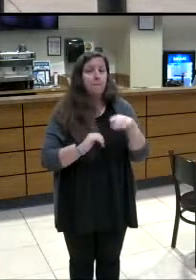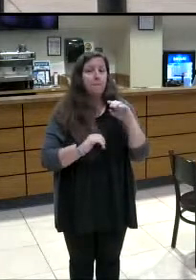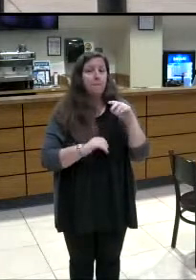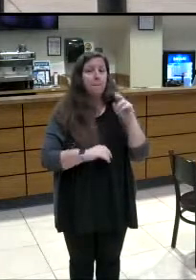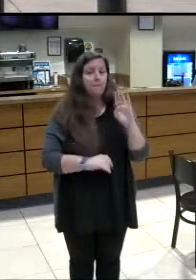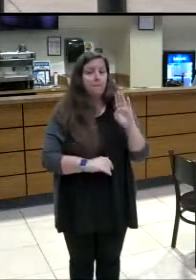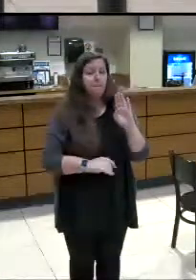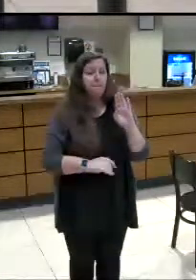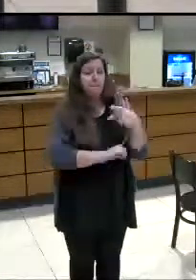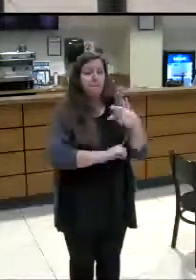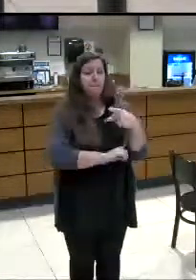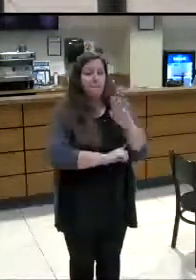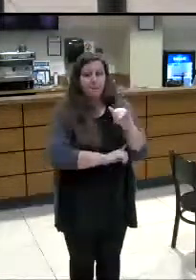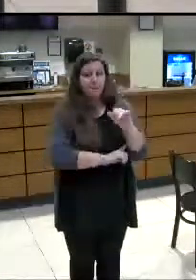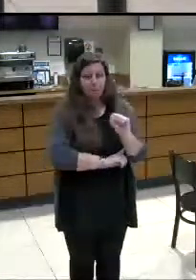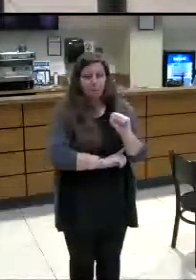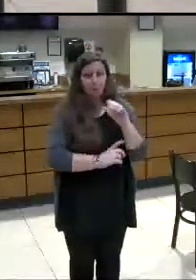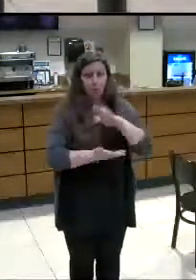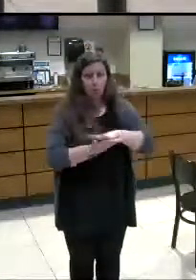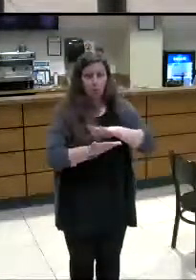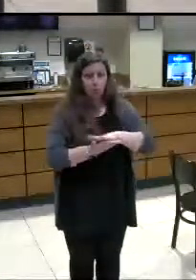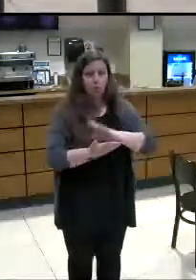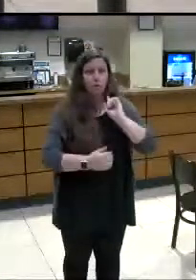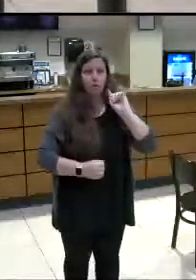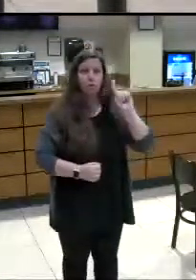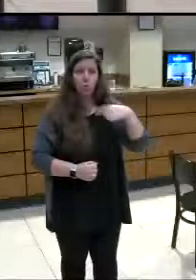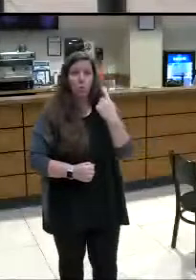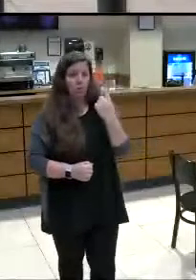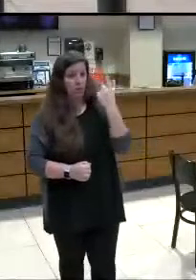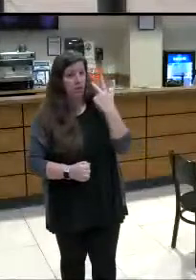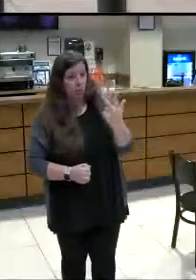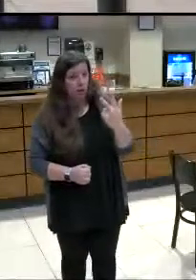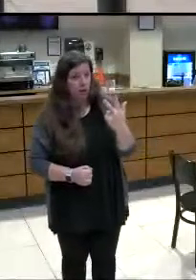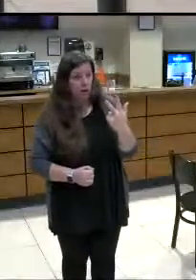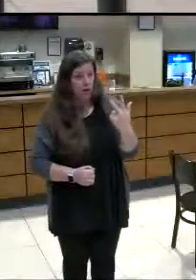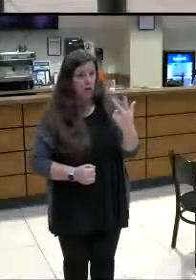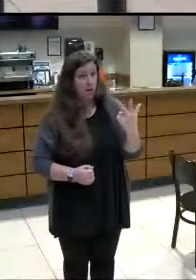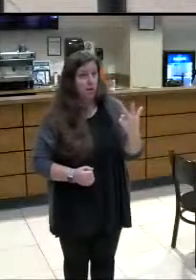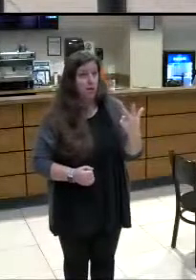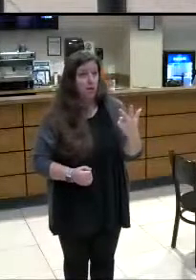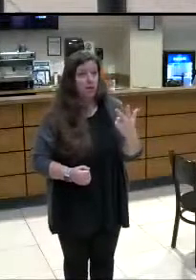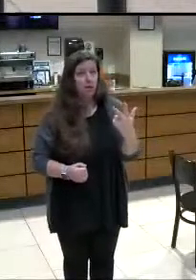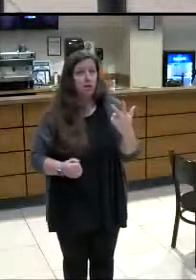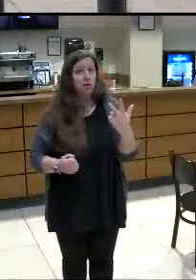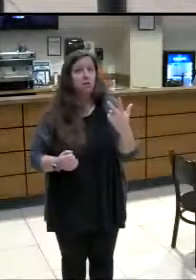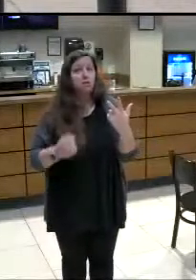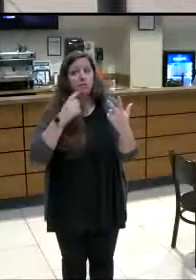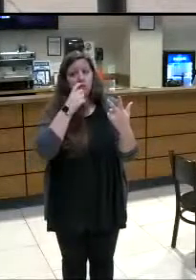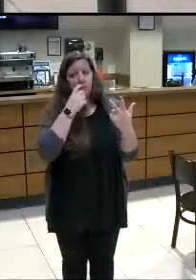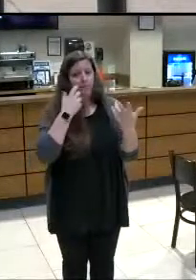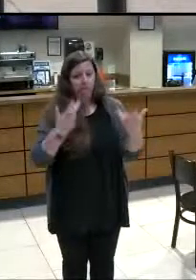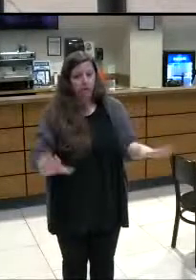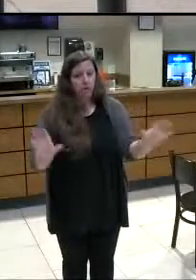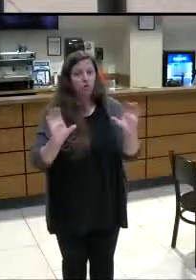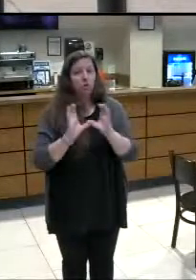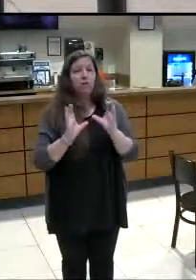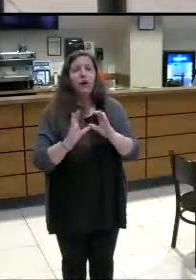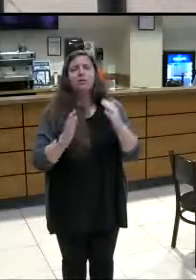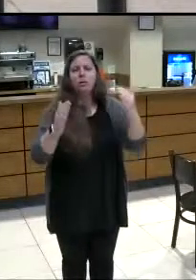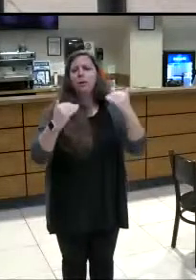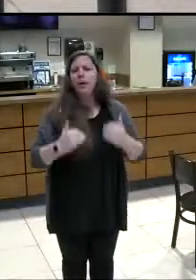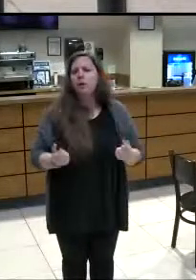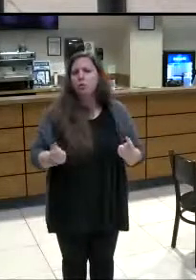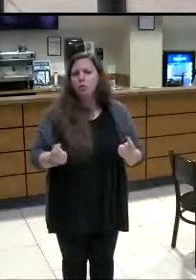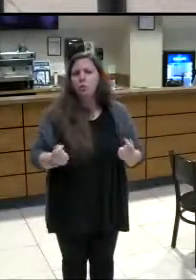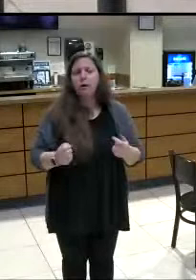only 3, you know, got there, you know, would the next step be to figure out how to work with